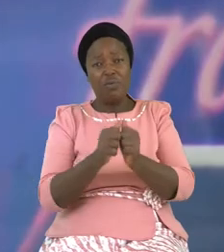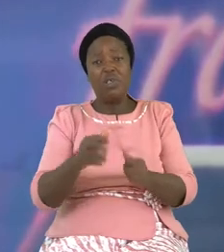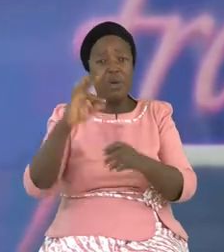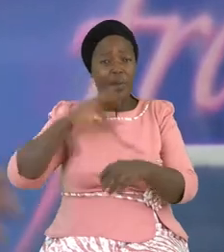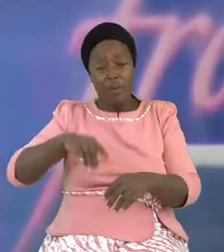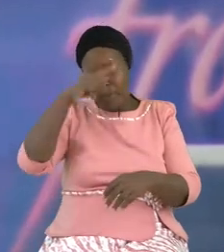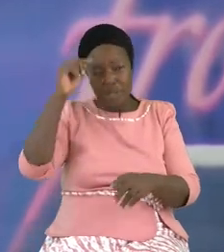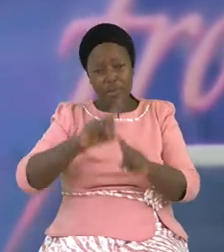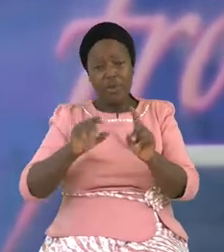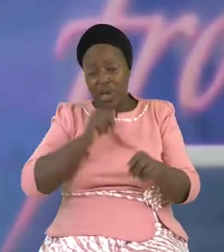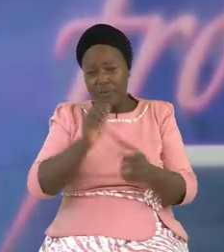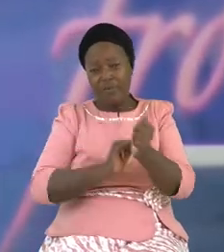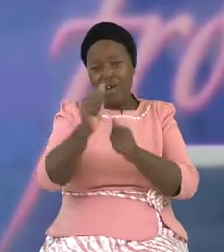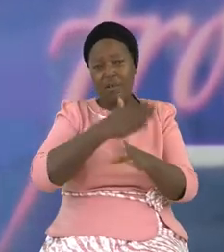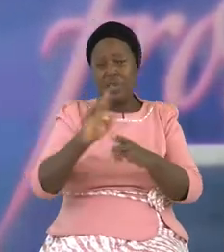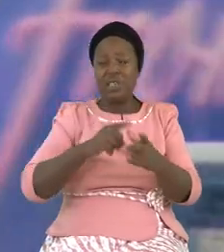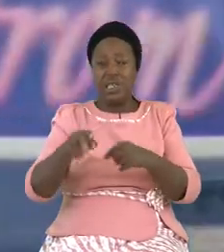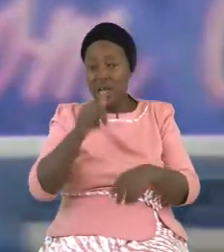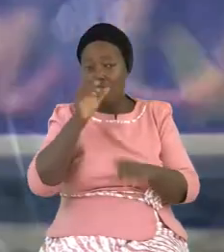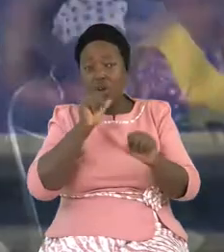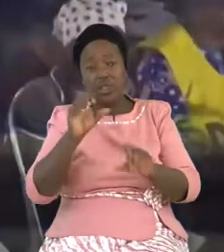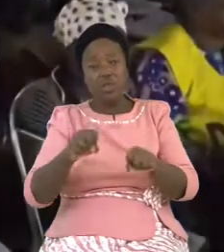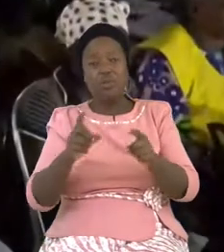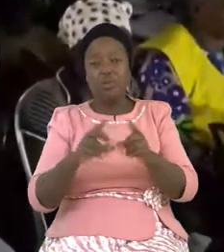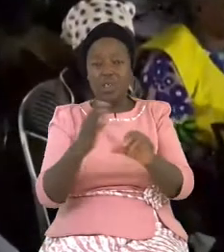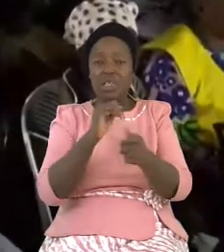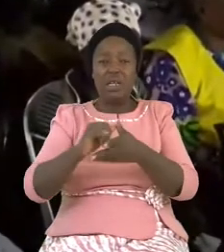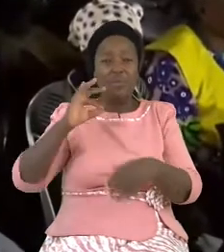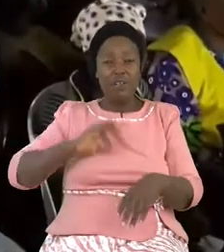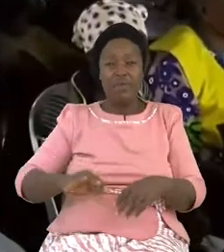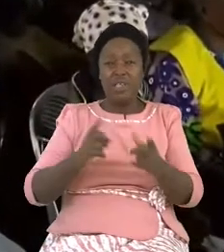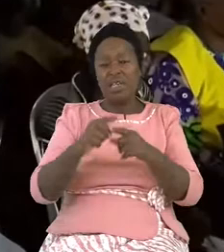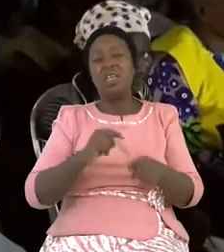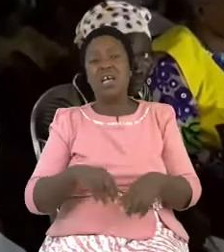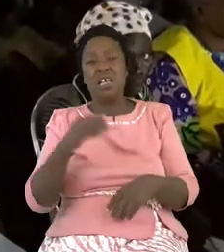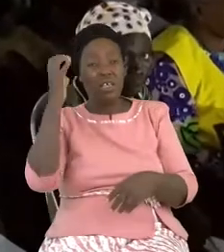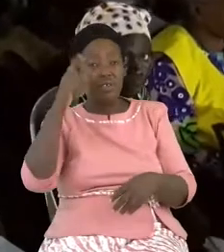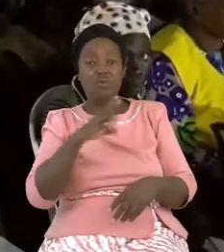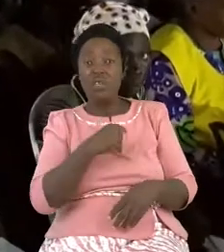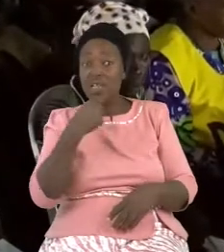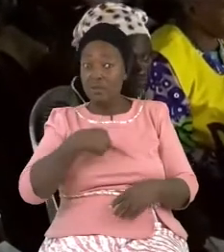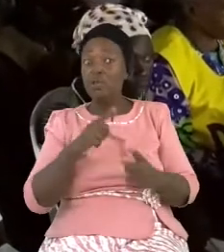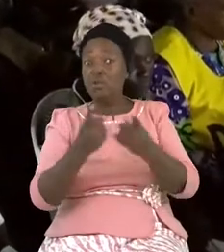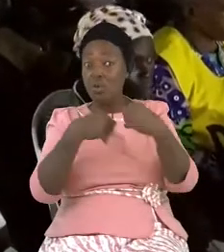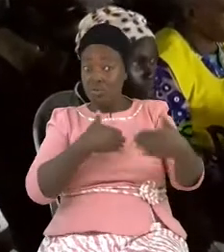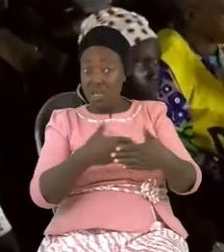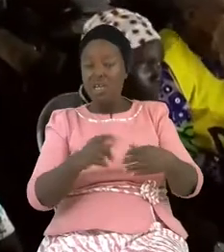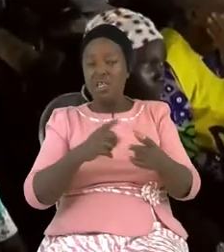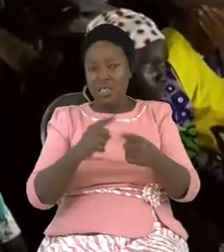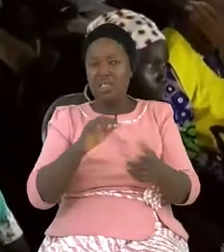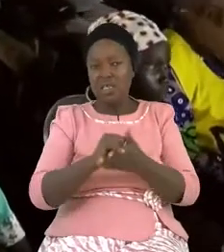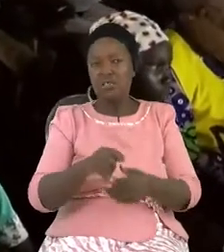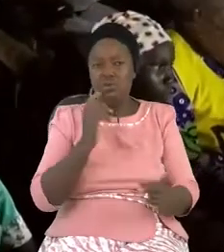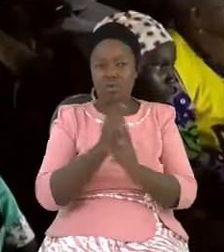then I'm not able to have the benefit. I hear you. You are telling me I should come near. Yes, that's exactly the